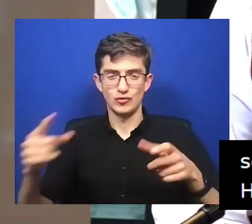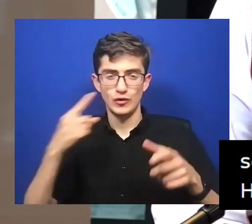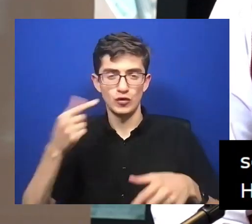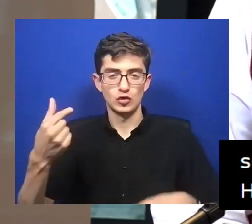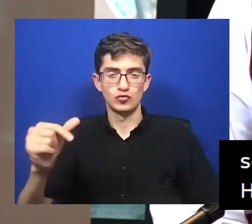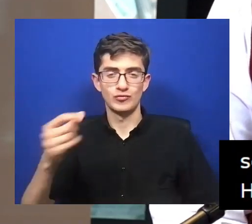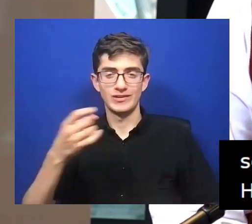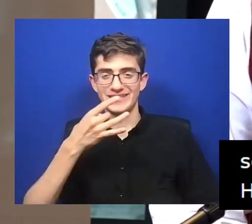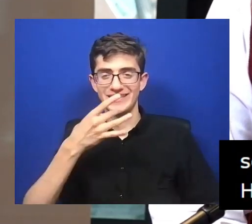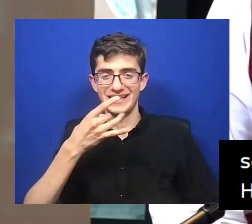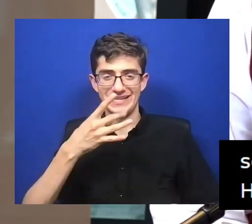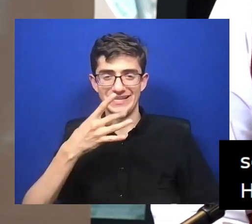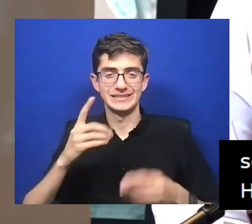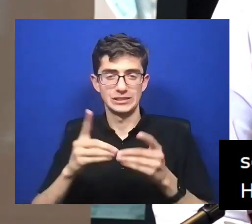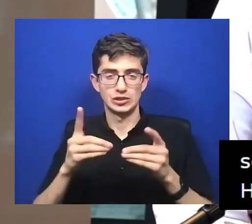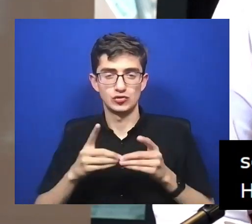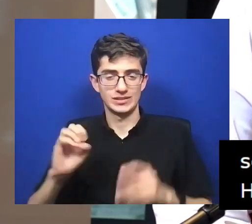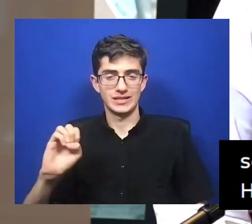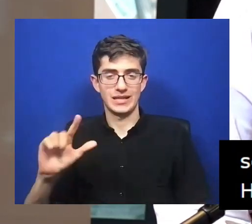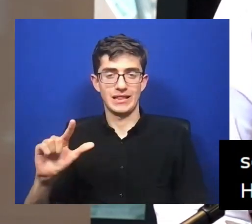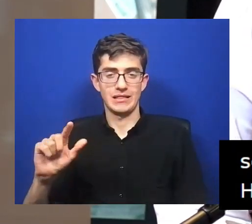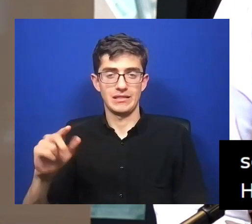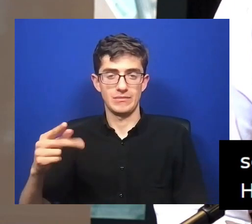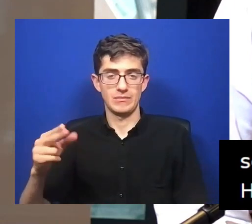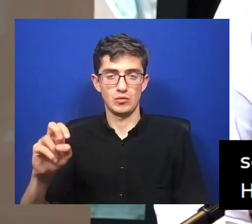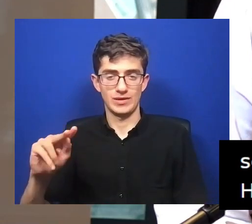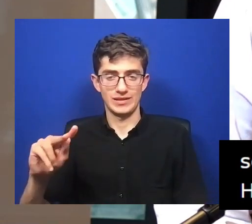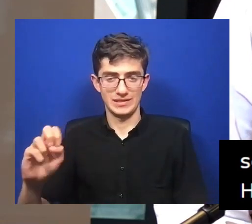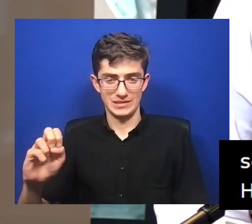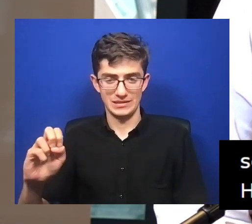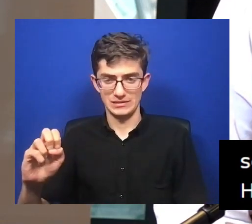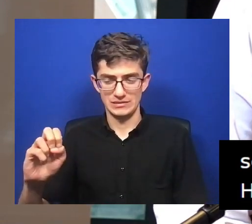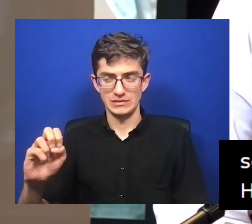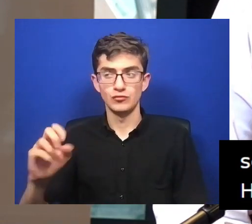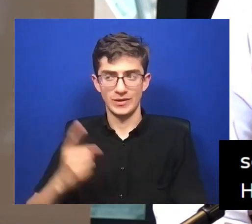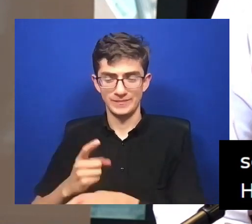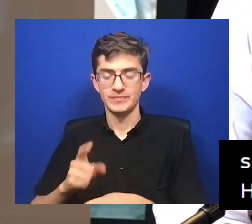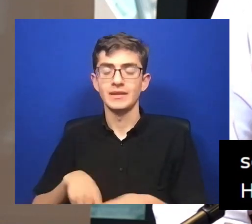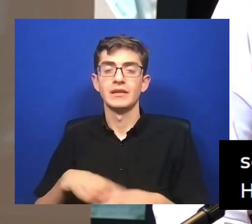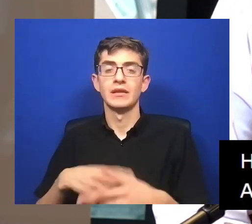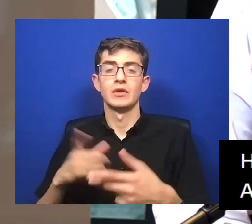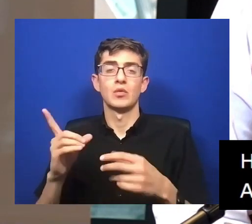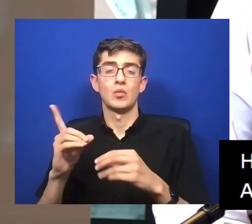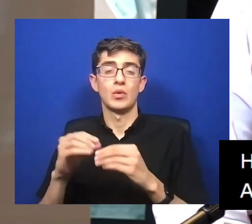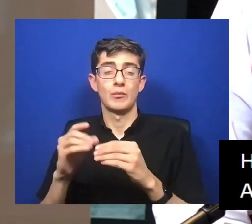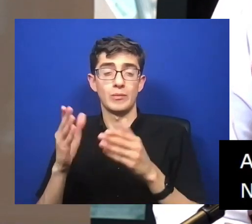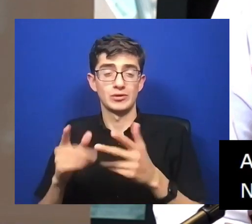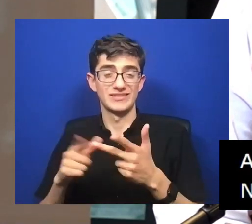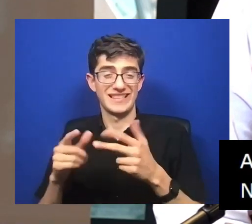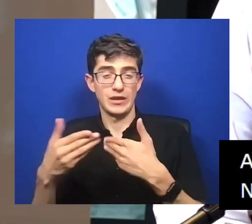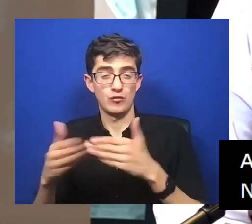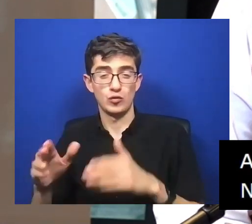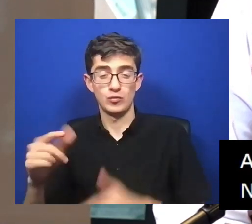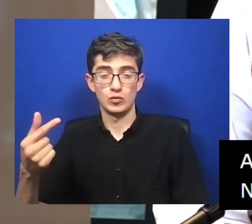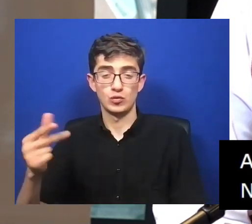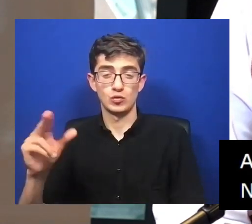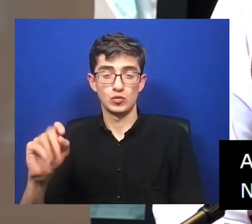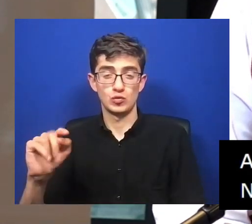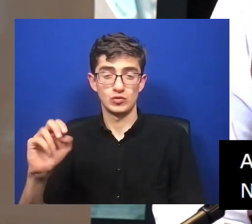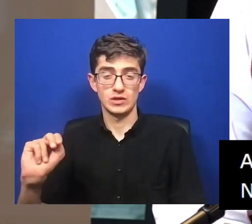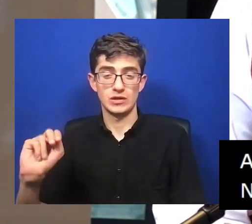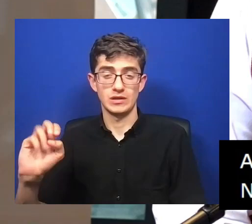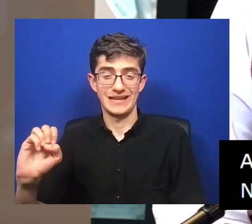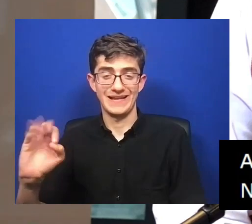Puente. And, wait a minute, that's right. And then there's also Gusan Effie, Community Coordinator for